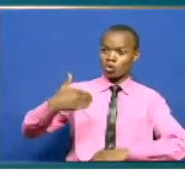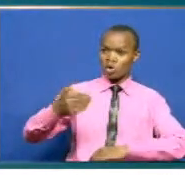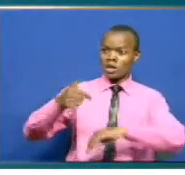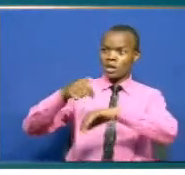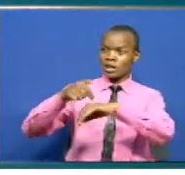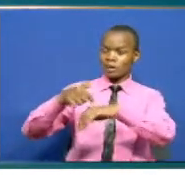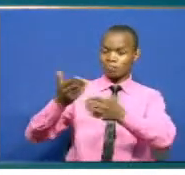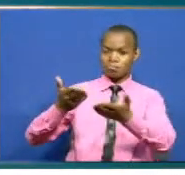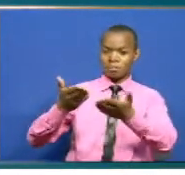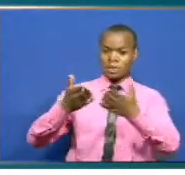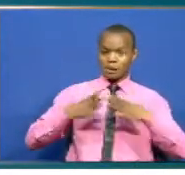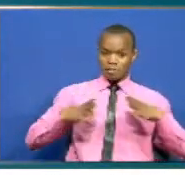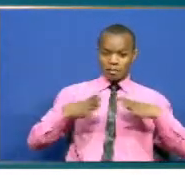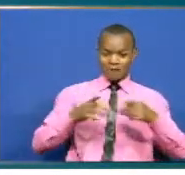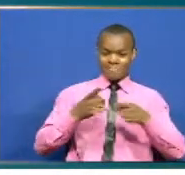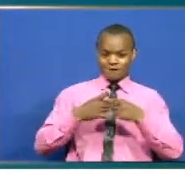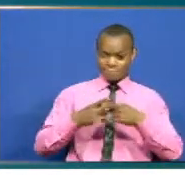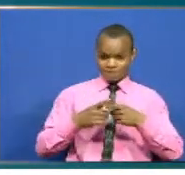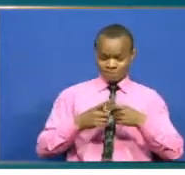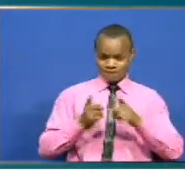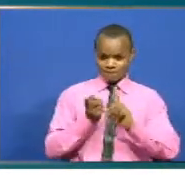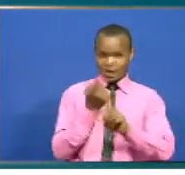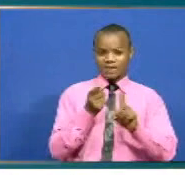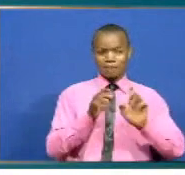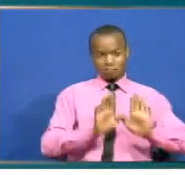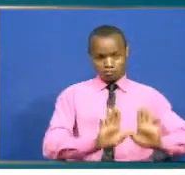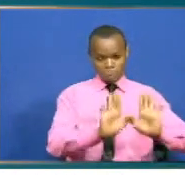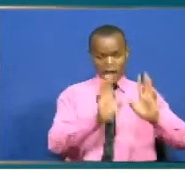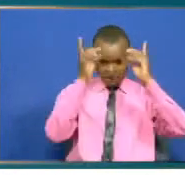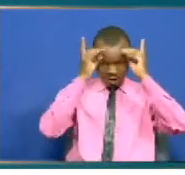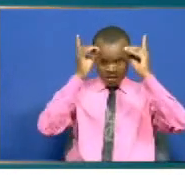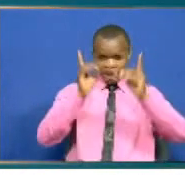leave to my people to make the conversation and the decisions mm-hmm.